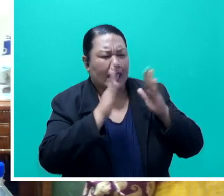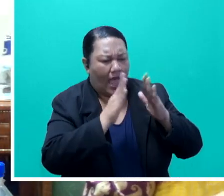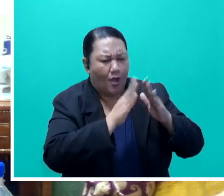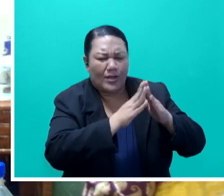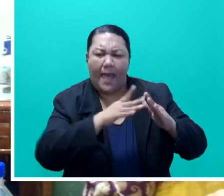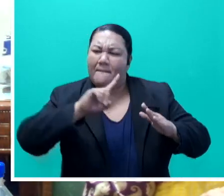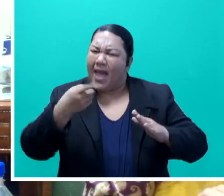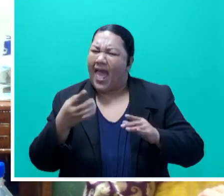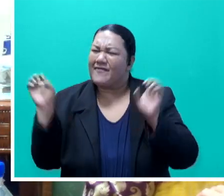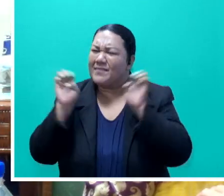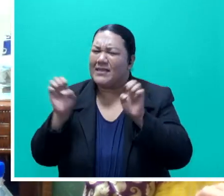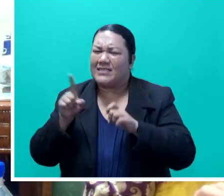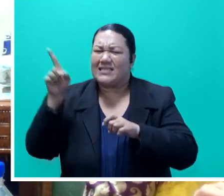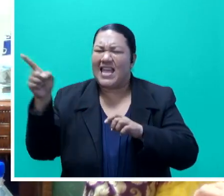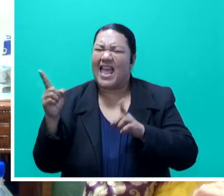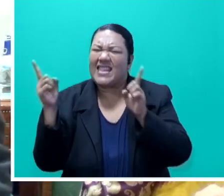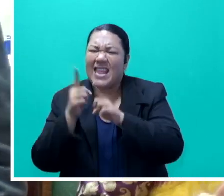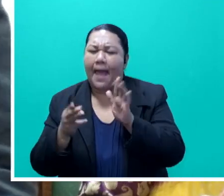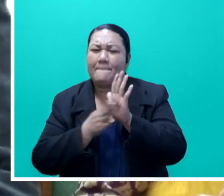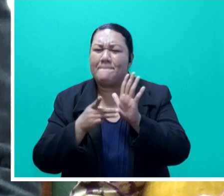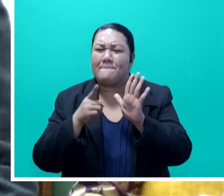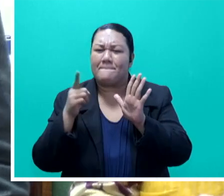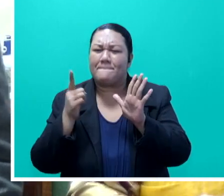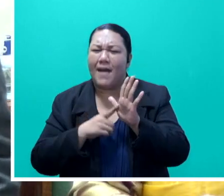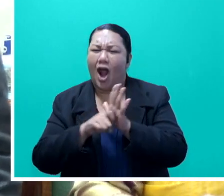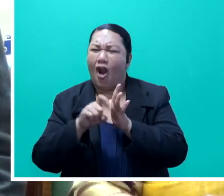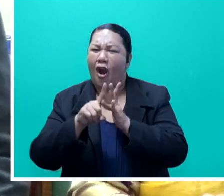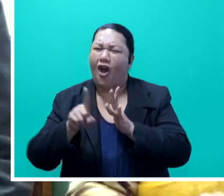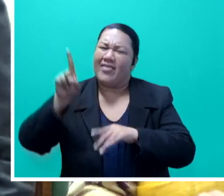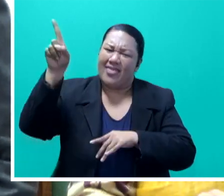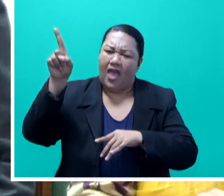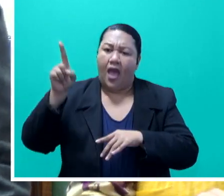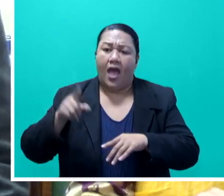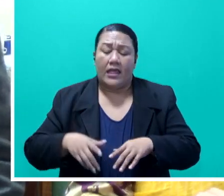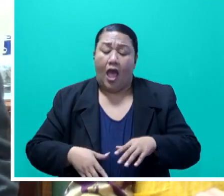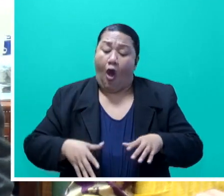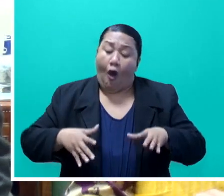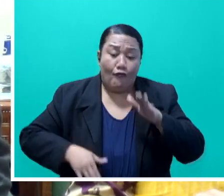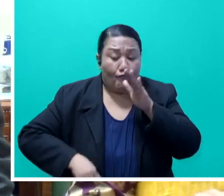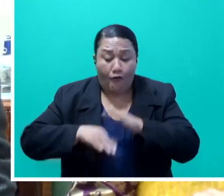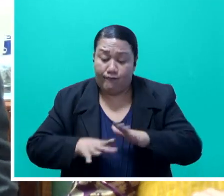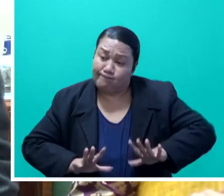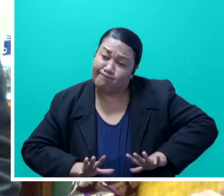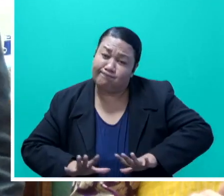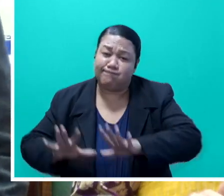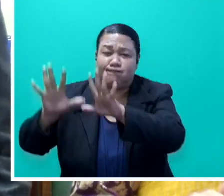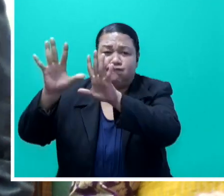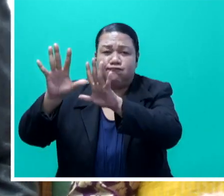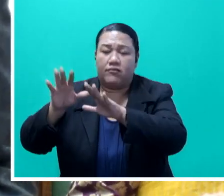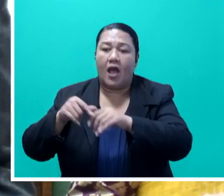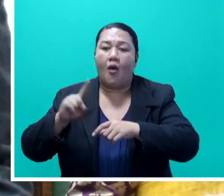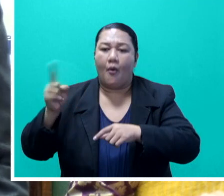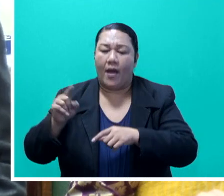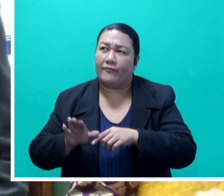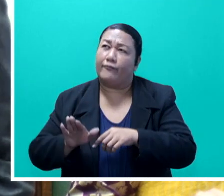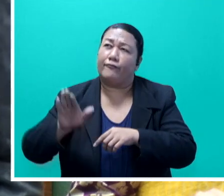near Maro, Kambisi. The entire highway went. 1 lane went near Semo. 1